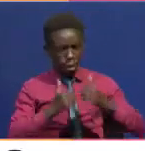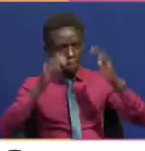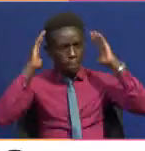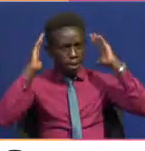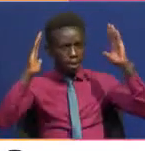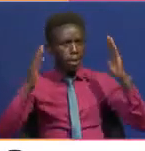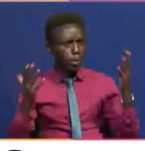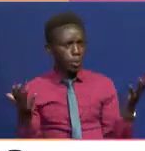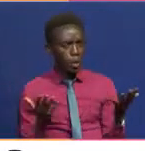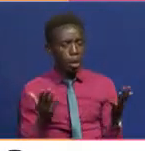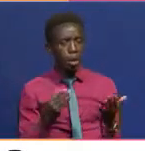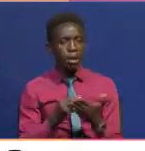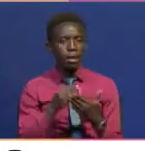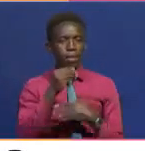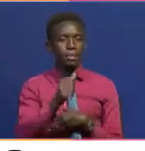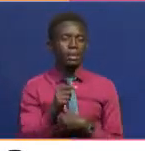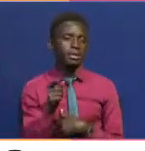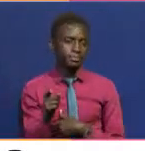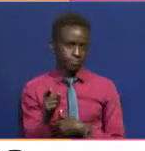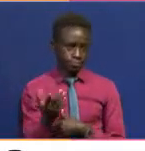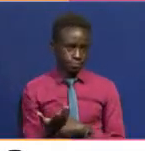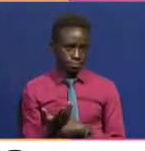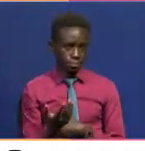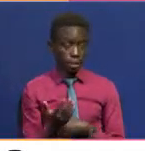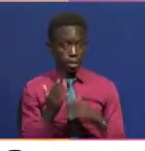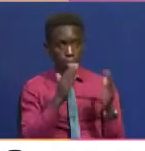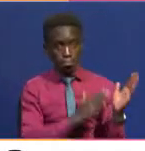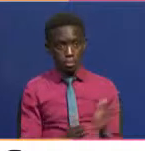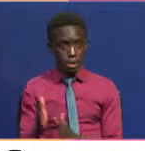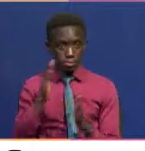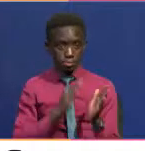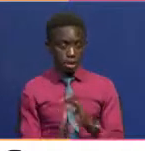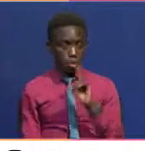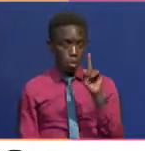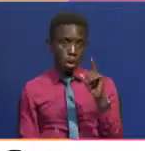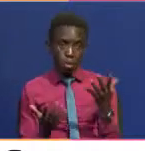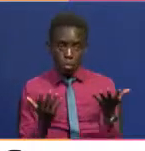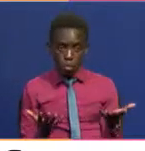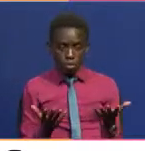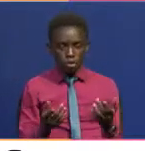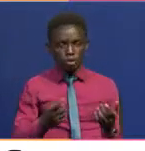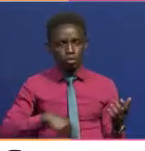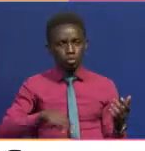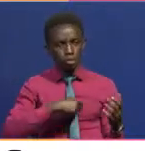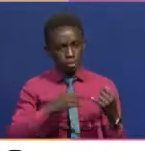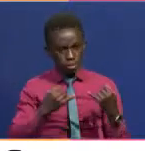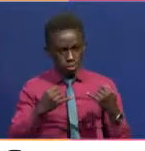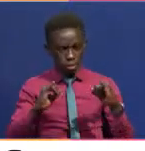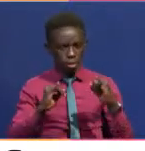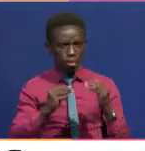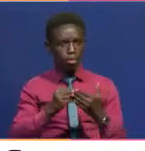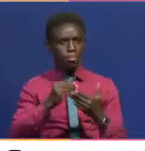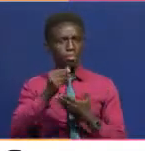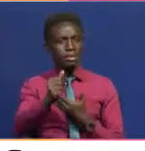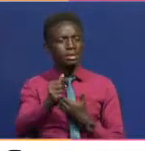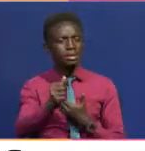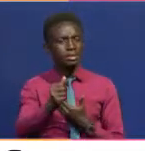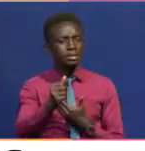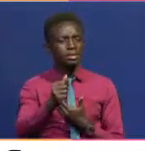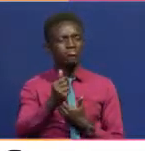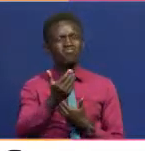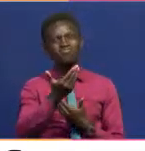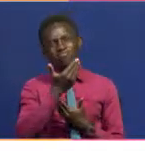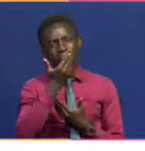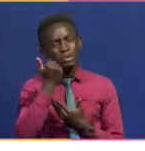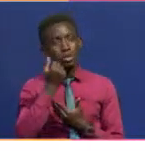to purchase many of these. So one of the plans that the Federation has put in place is to try and purchase at least